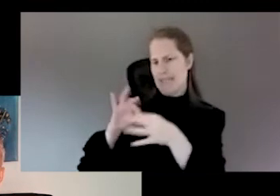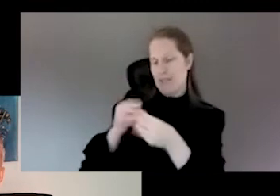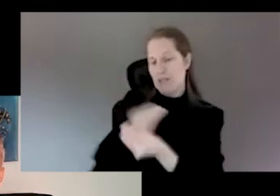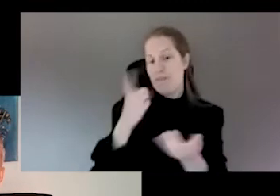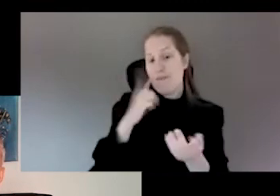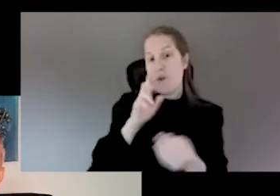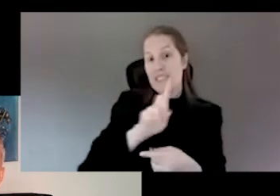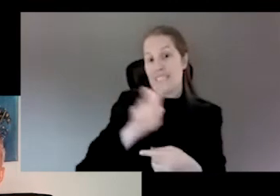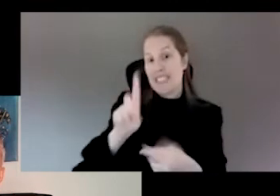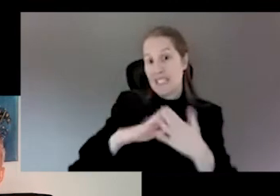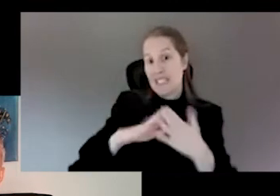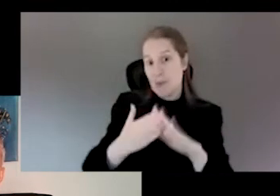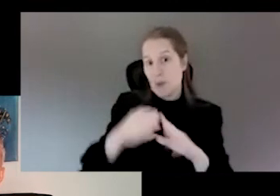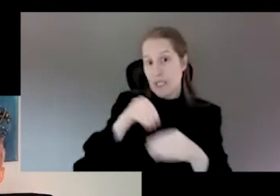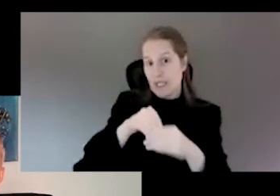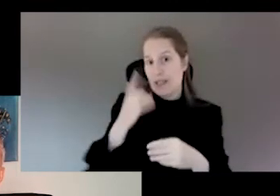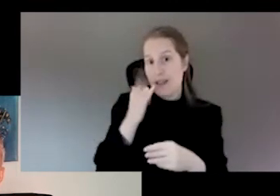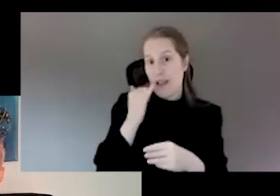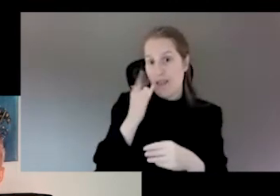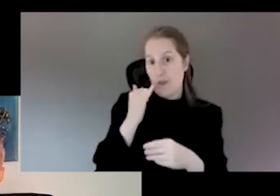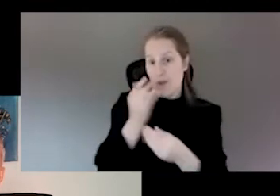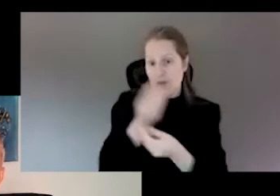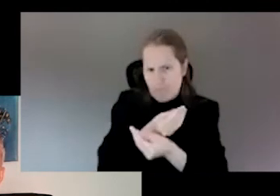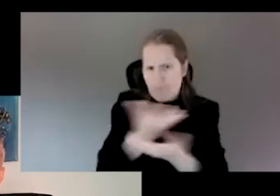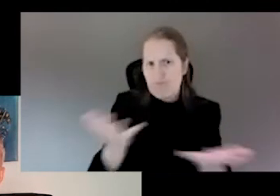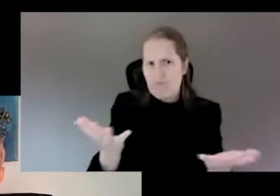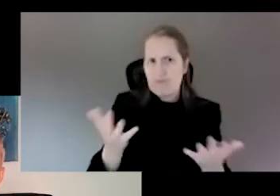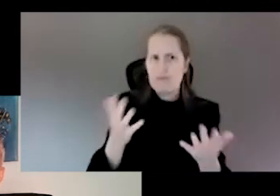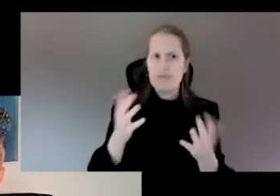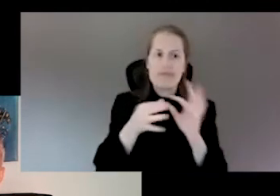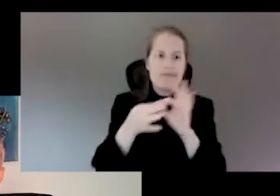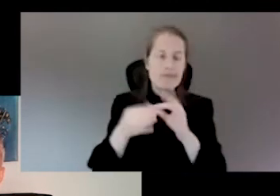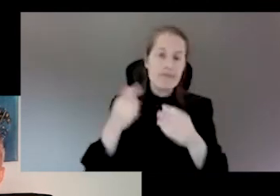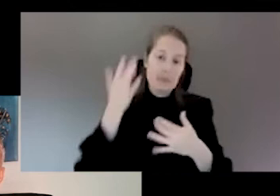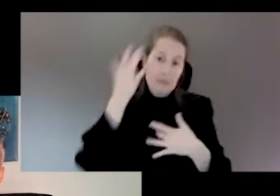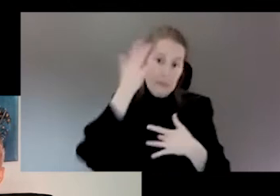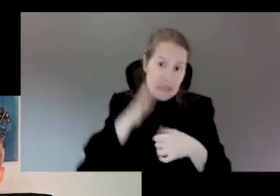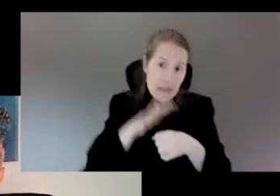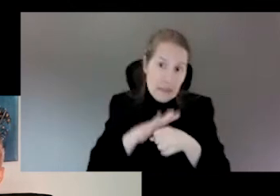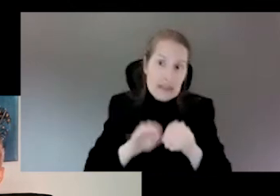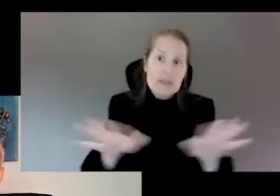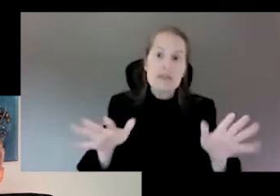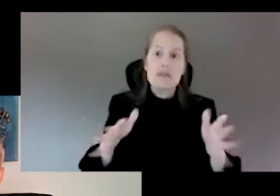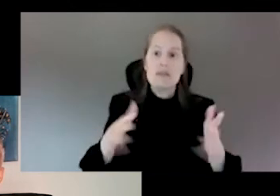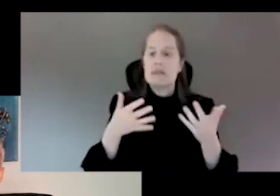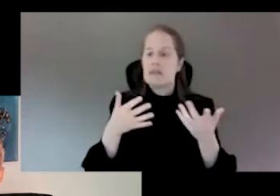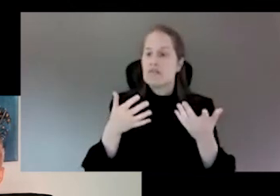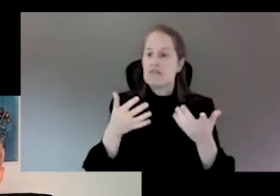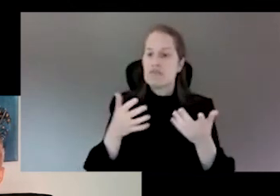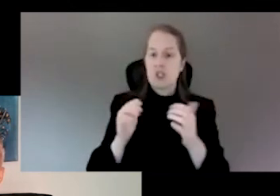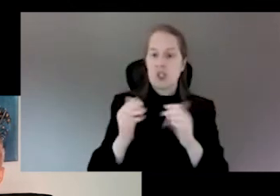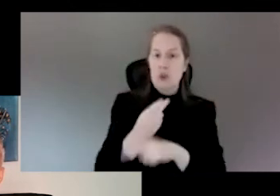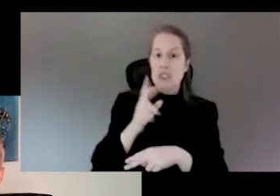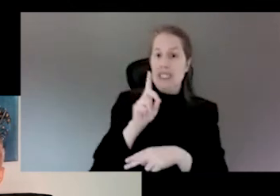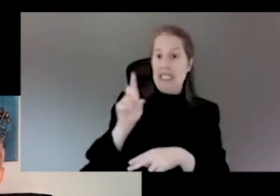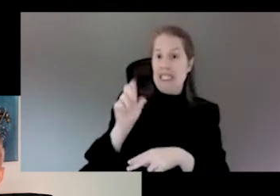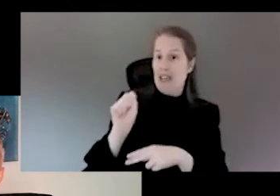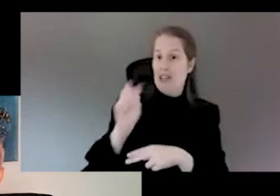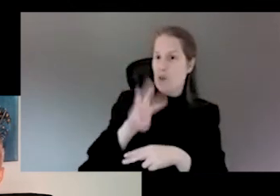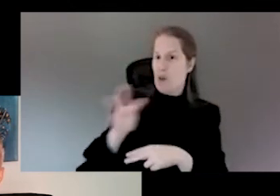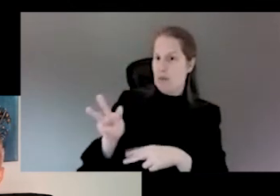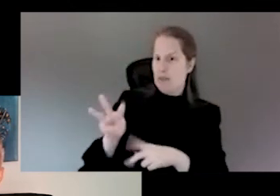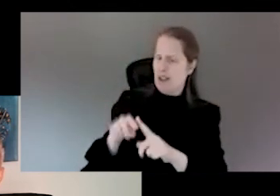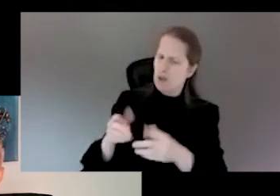California about the pandemic and what we need to do, and using our DDS website as that conduit for transfer